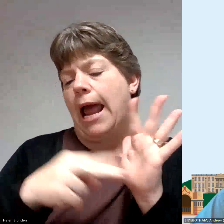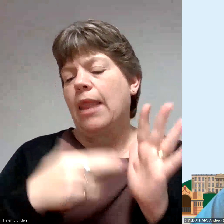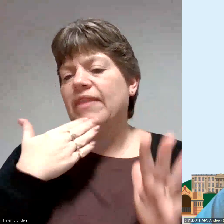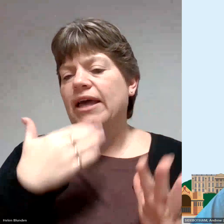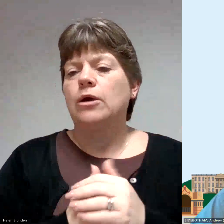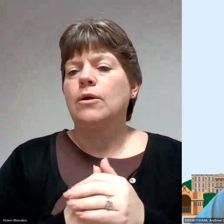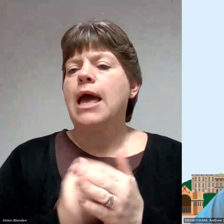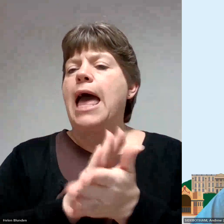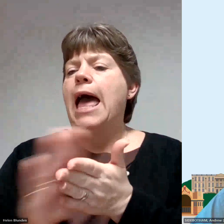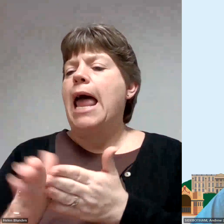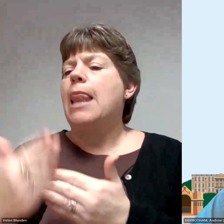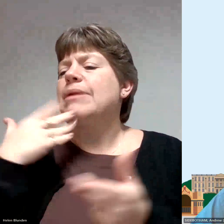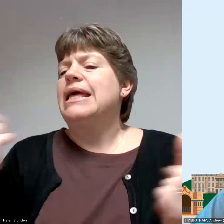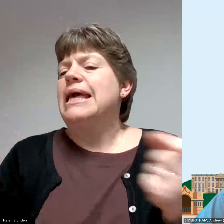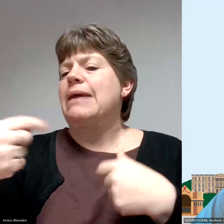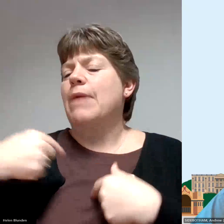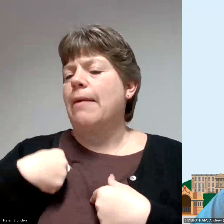just email me at